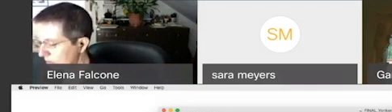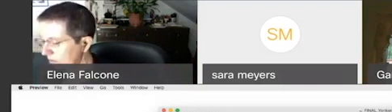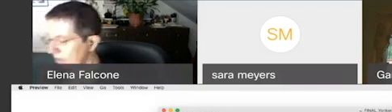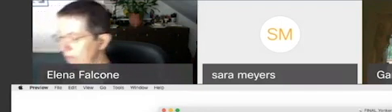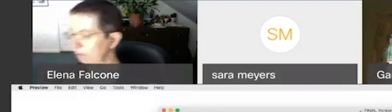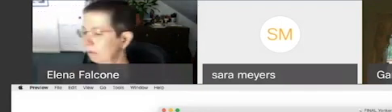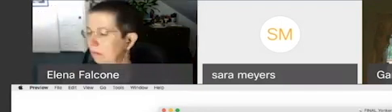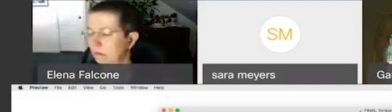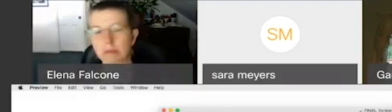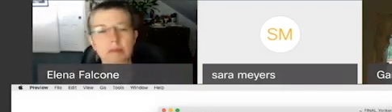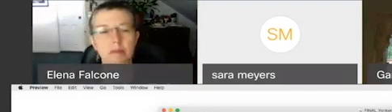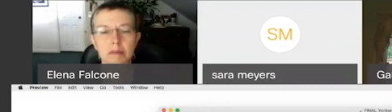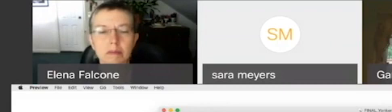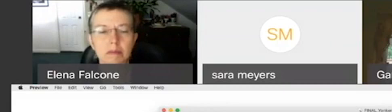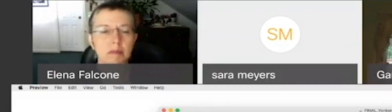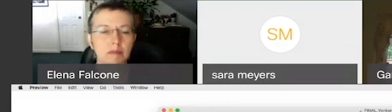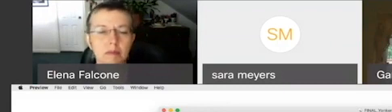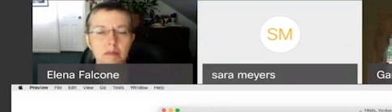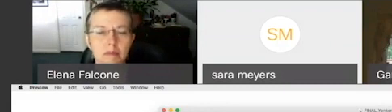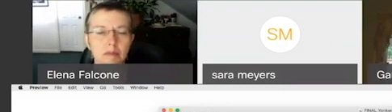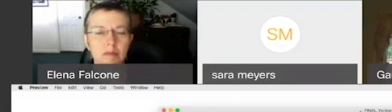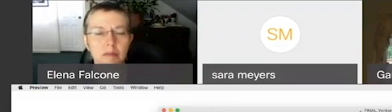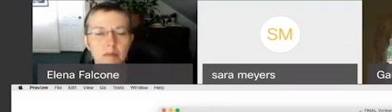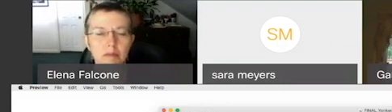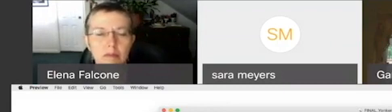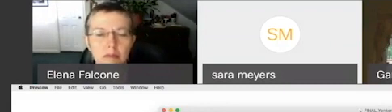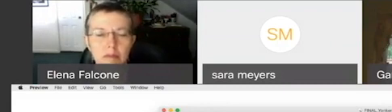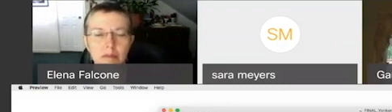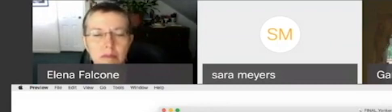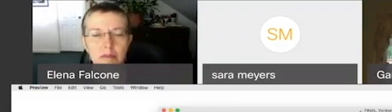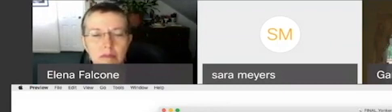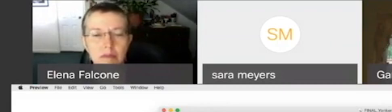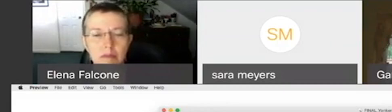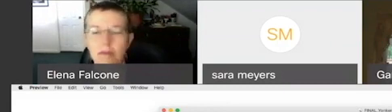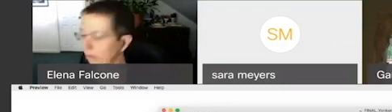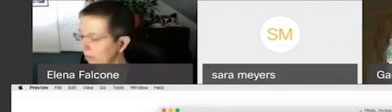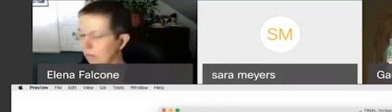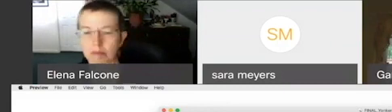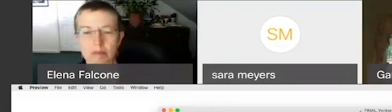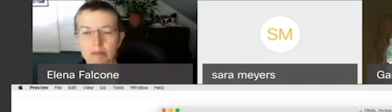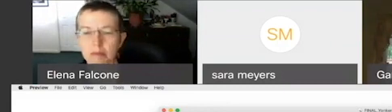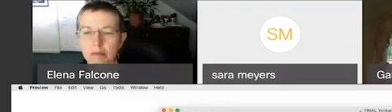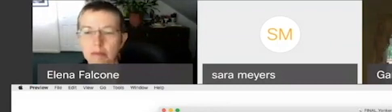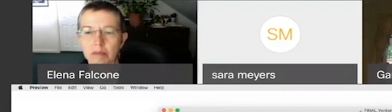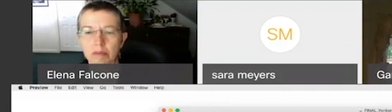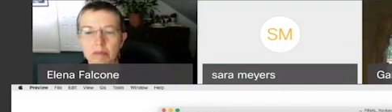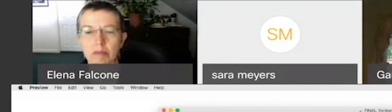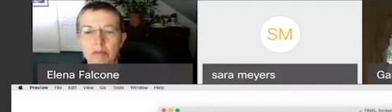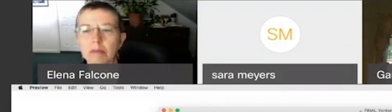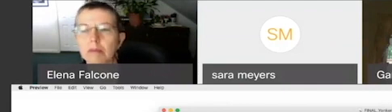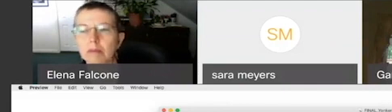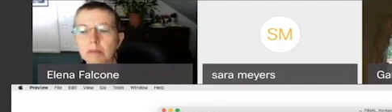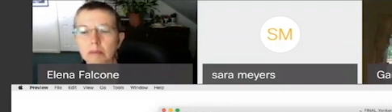means getting out in and out of bed or going anywhere, getting into chair potentially, toileting, and continence. All right,